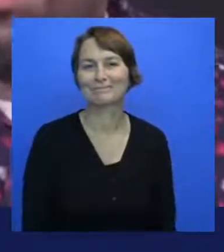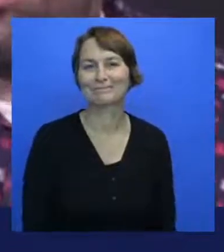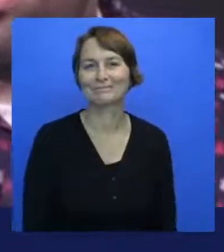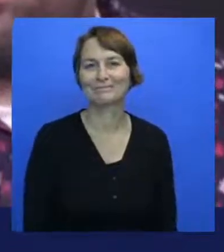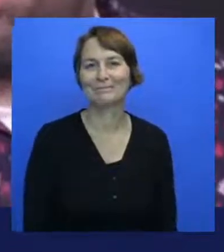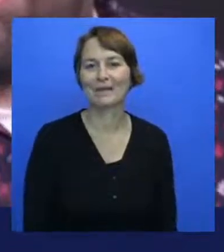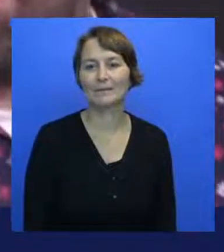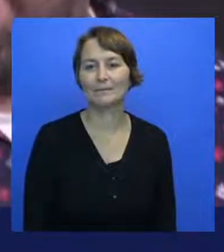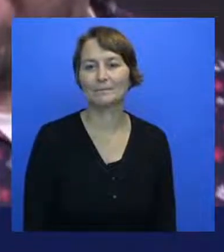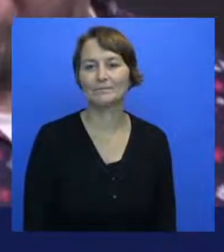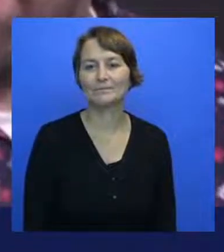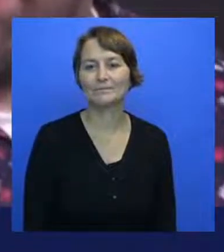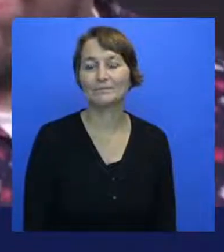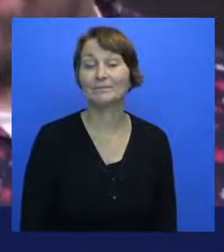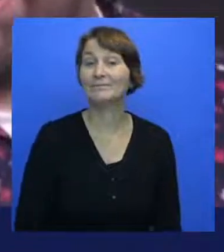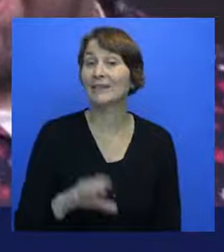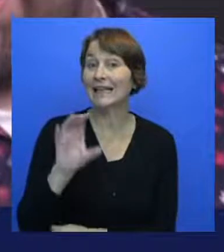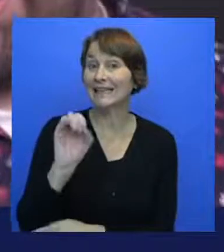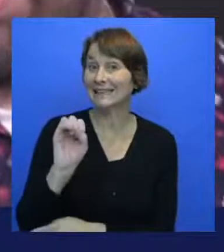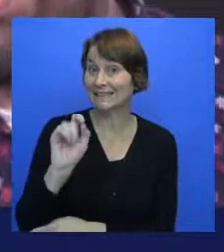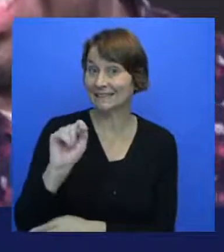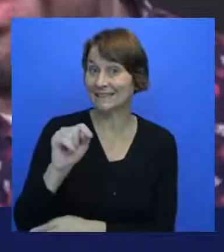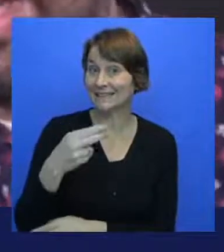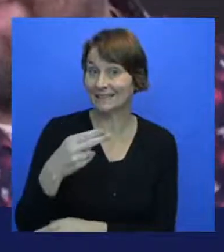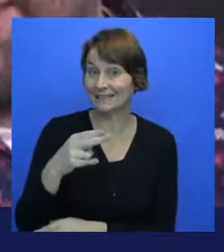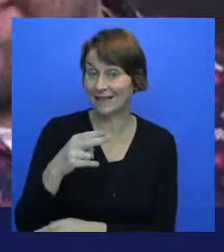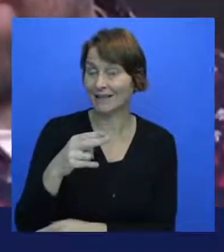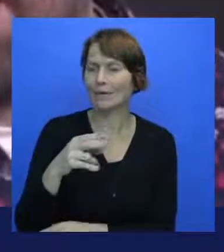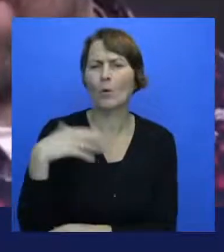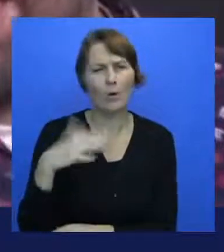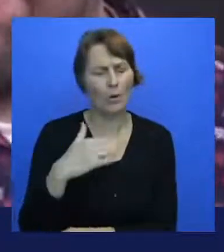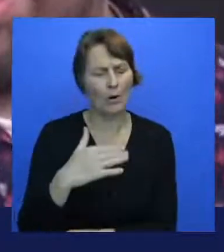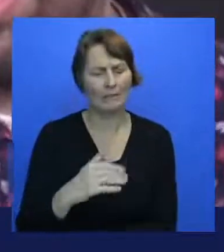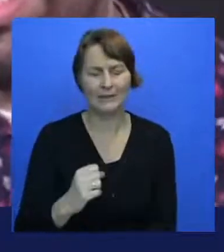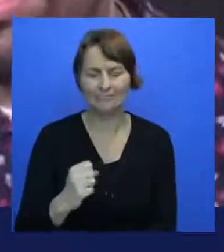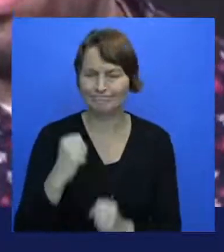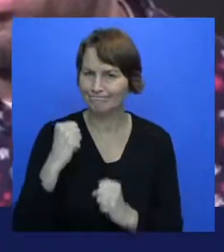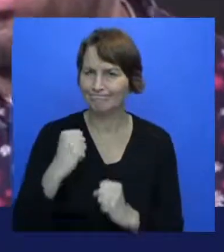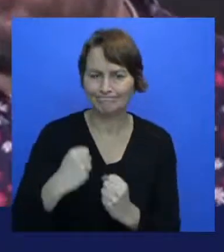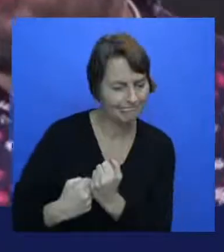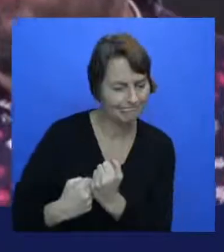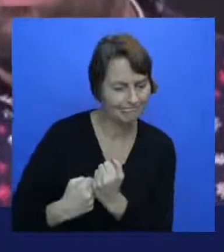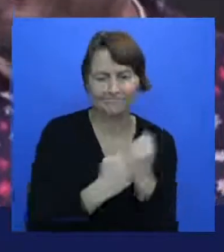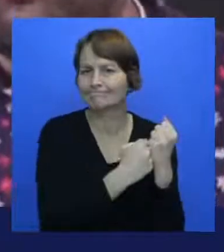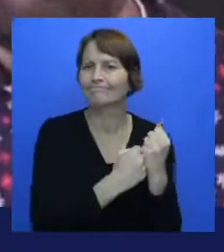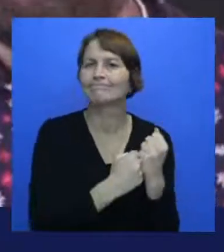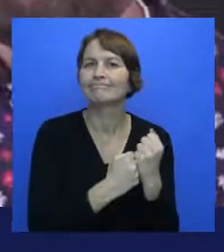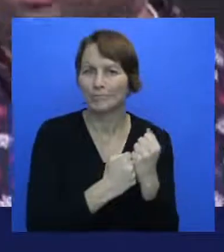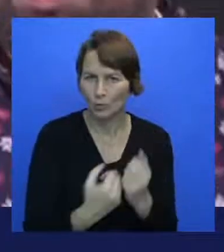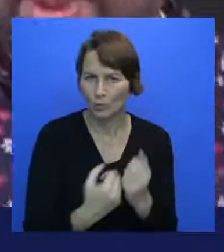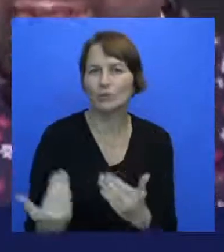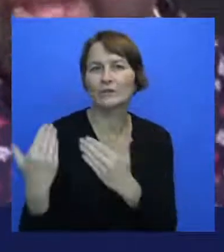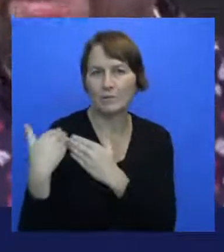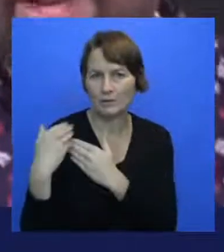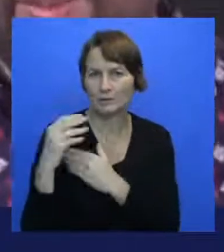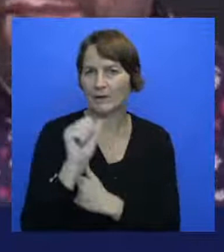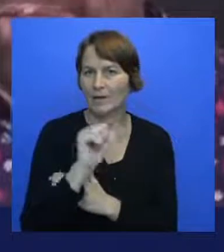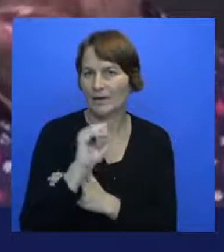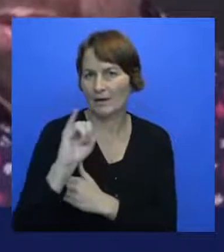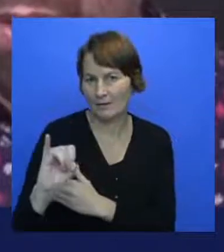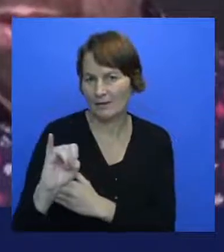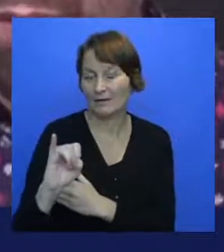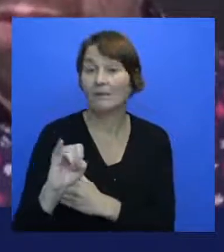Yeah, personally, I'm a huge fan of the responsible AI, and it turns out that at Microsoft we have 6 very